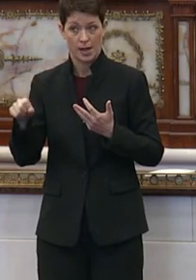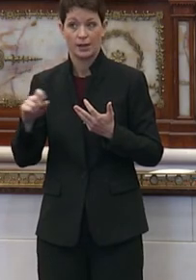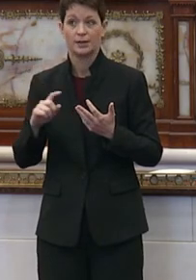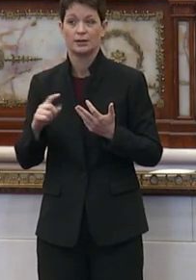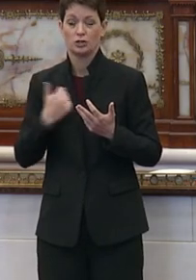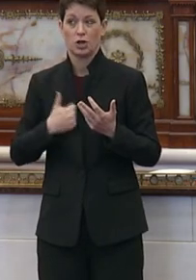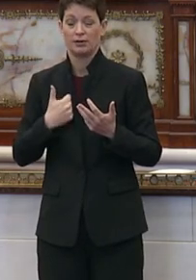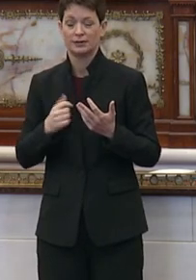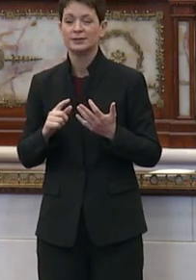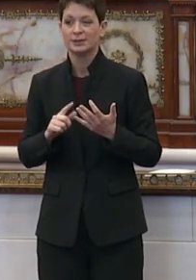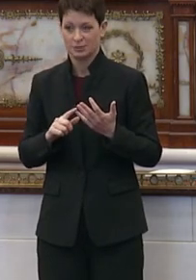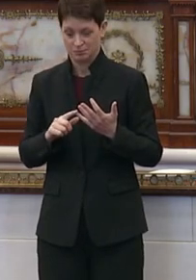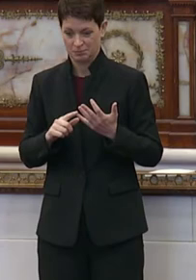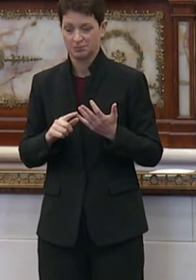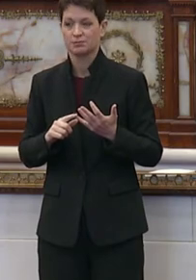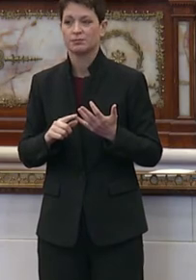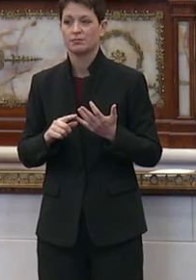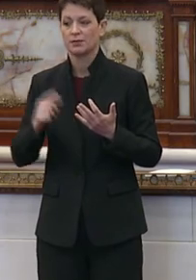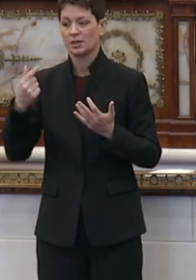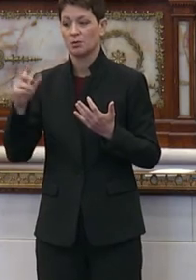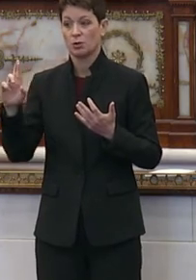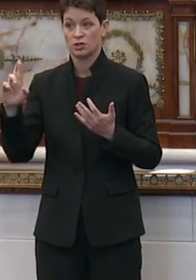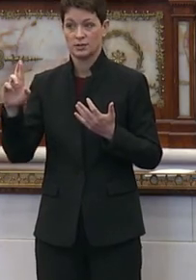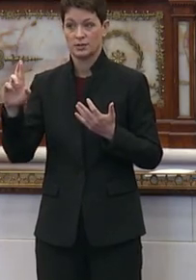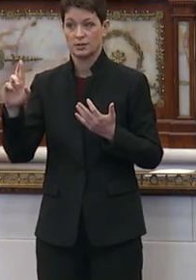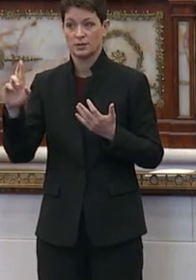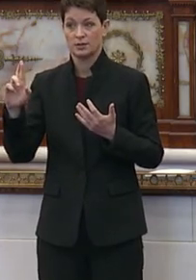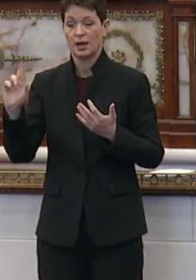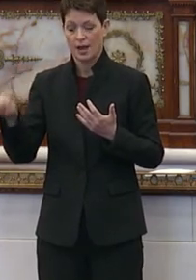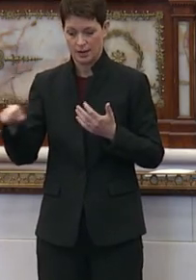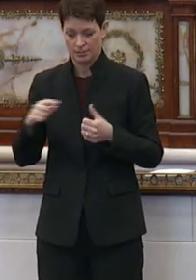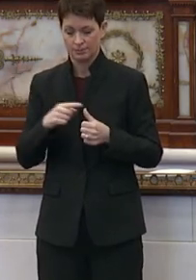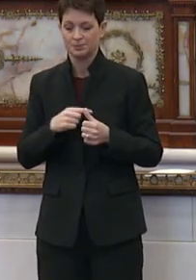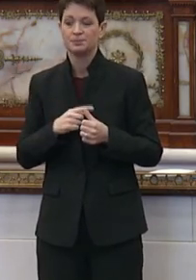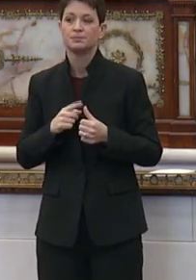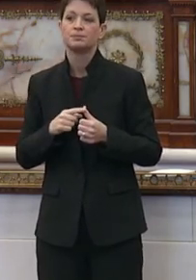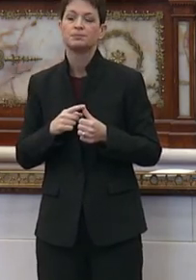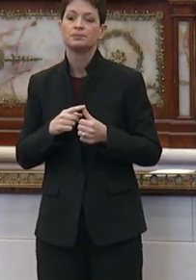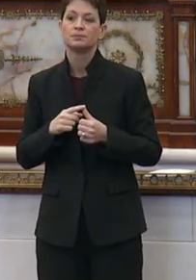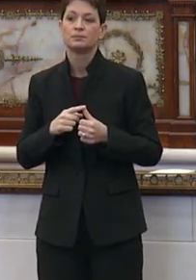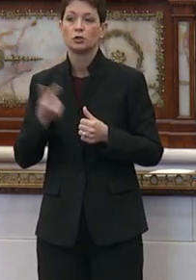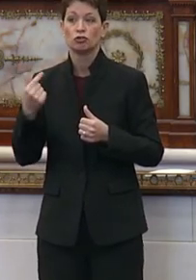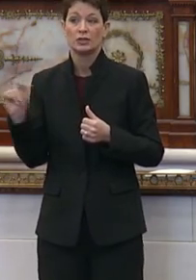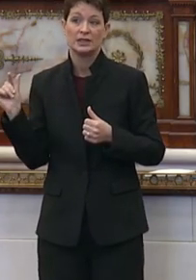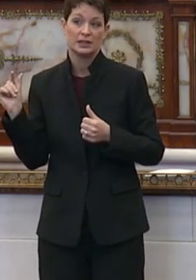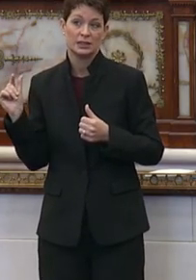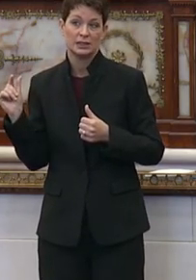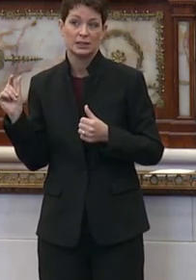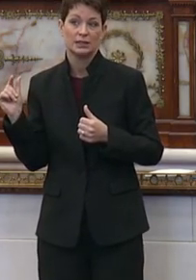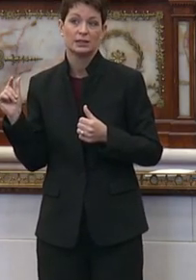Aye, sorry. Councilwoman Gilmore Richardson. Aye. Councilman Green.